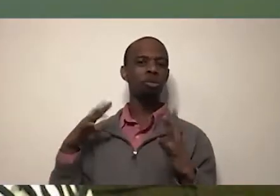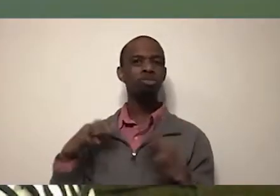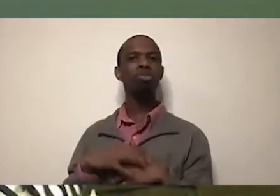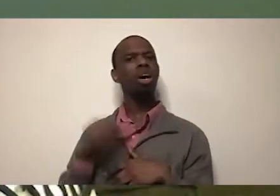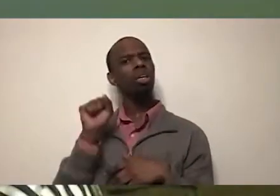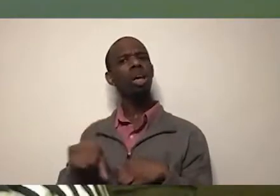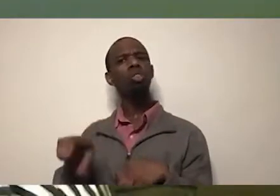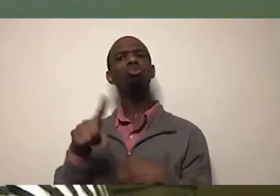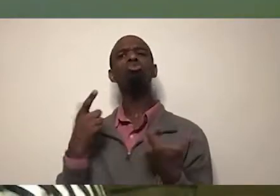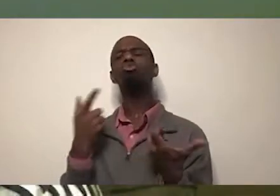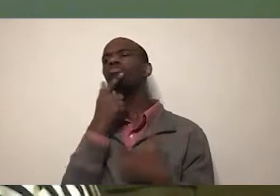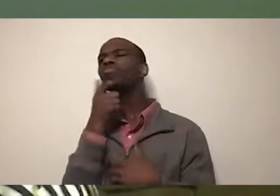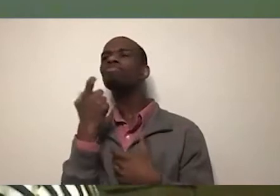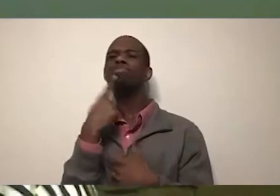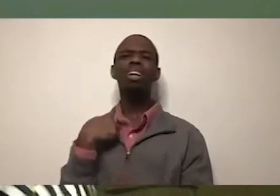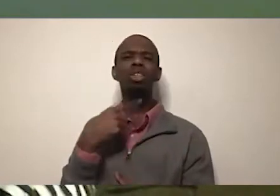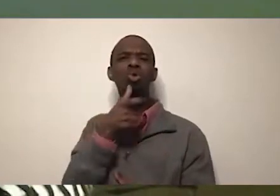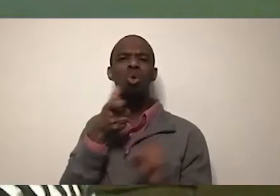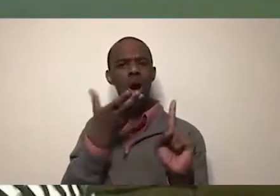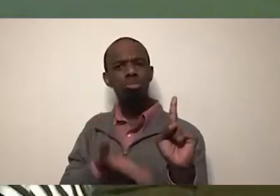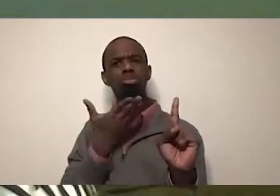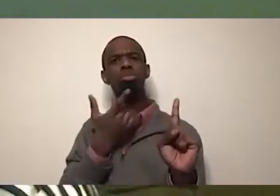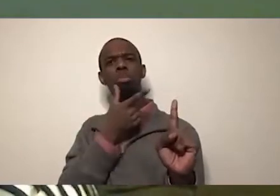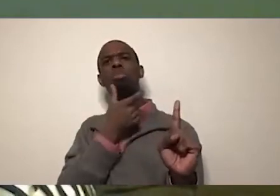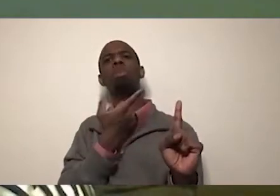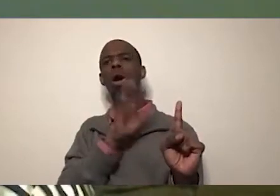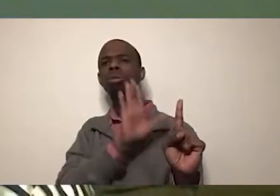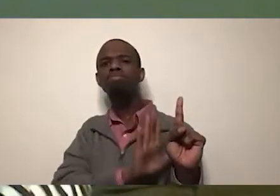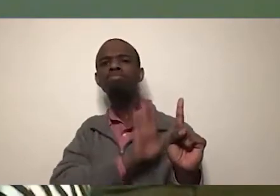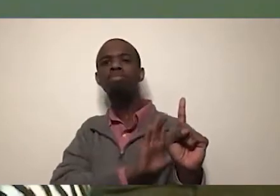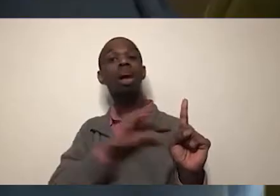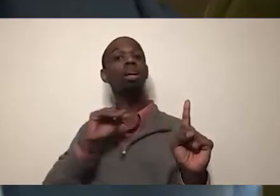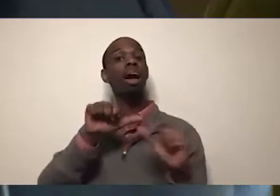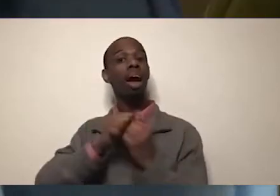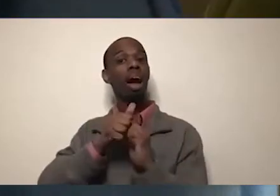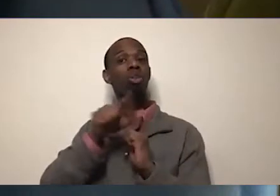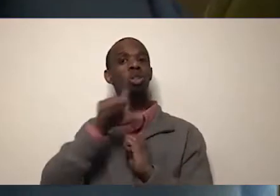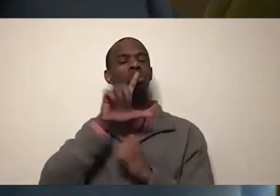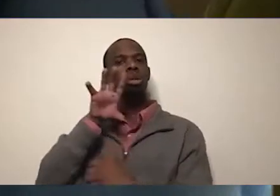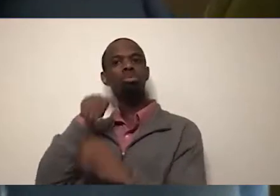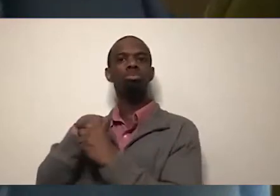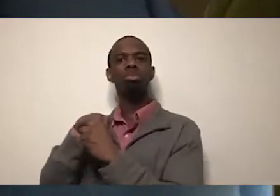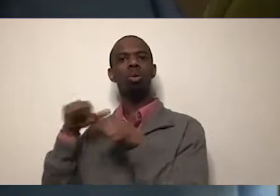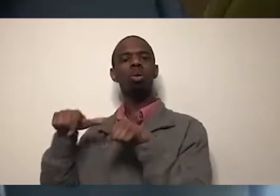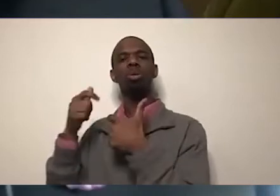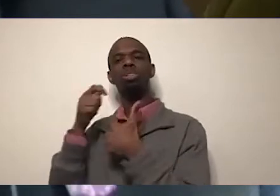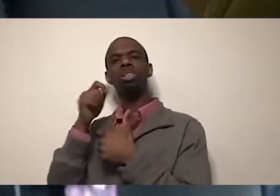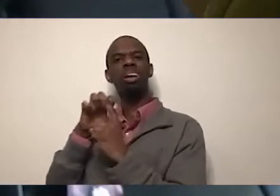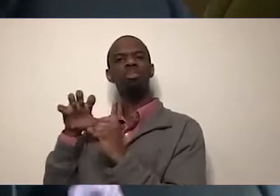environmental racism and environmental justice? Harriet, would you begin? Sure. Thank you, Courtney. And I will